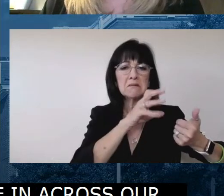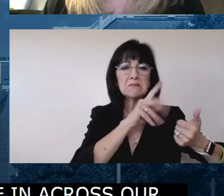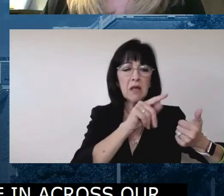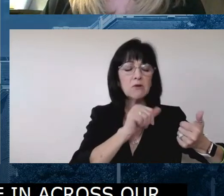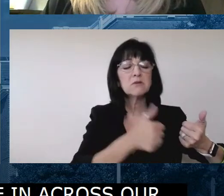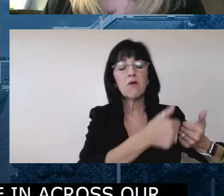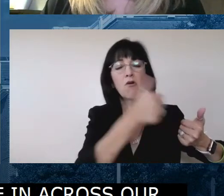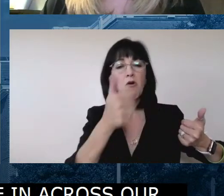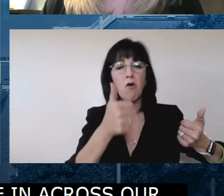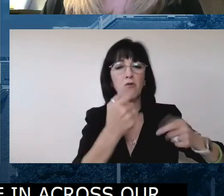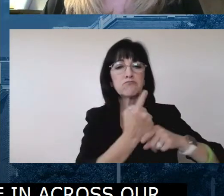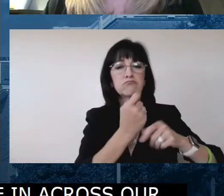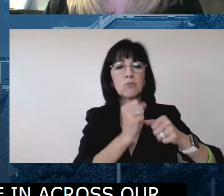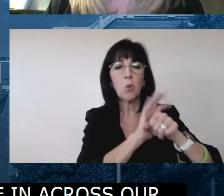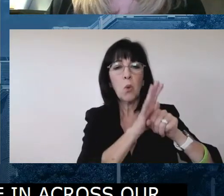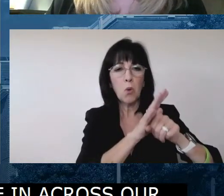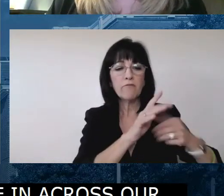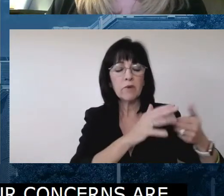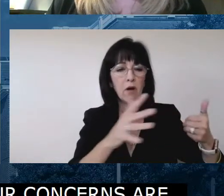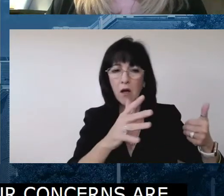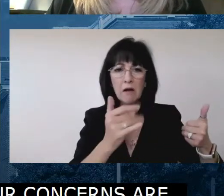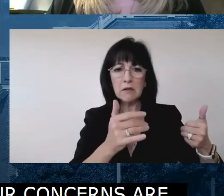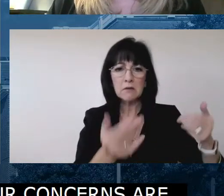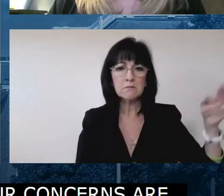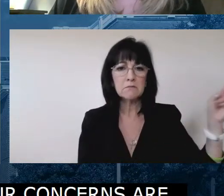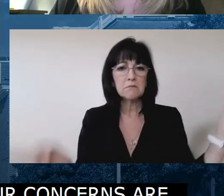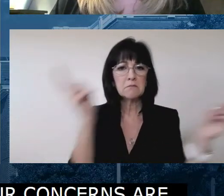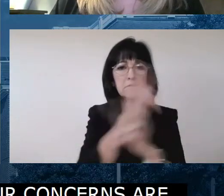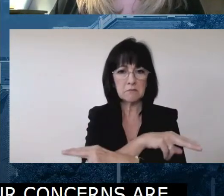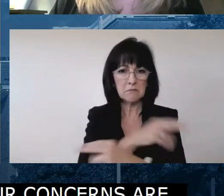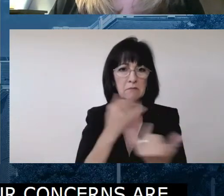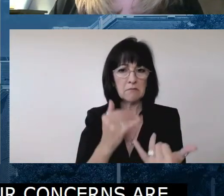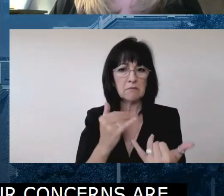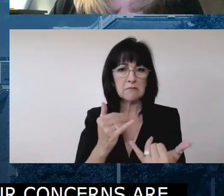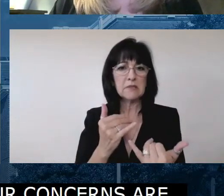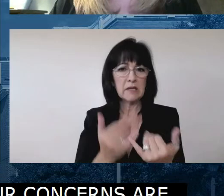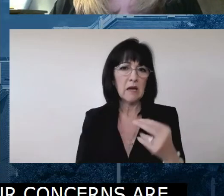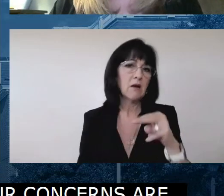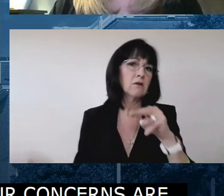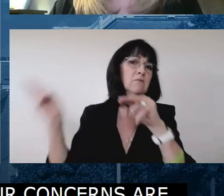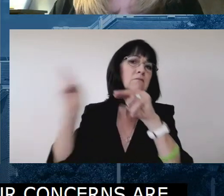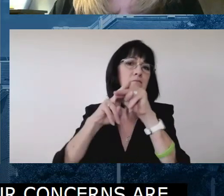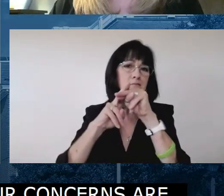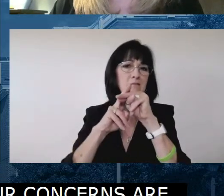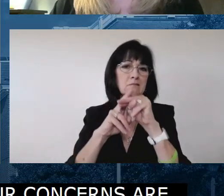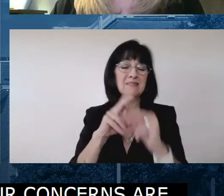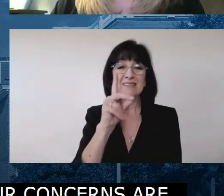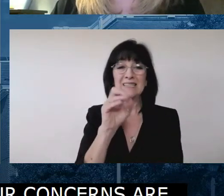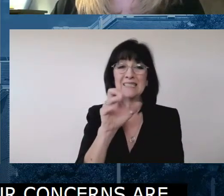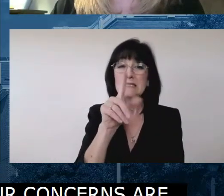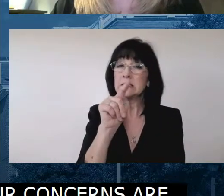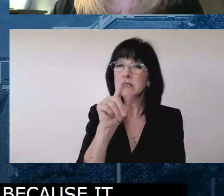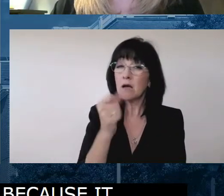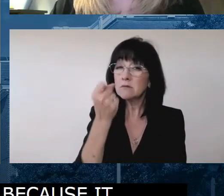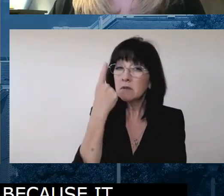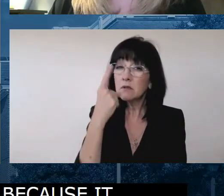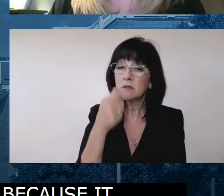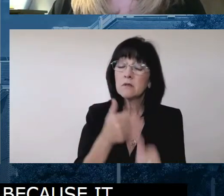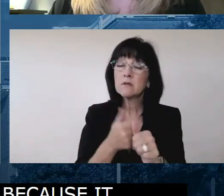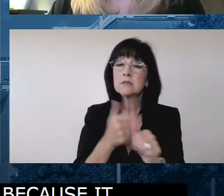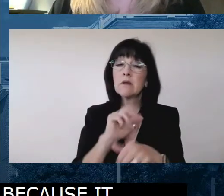numerous in regards to Delta, but especially because it spreads so much more easily from person to person